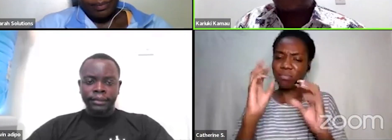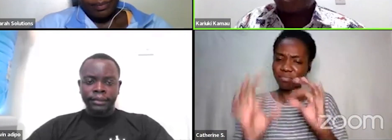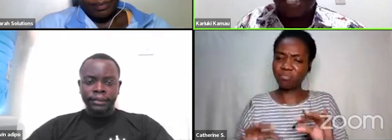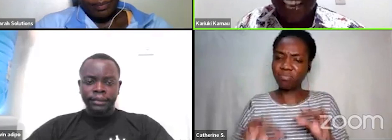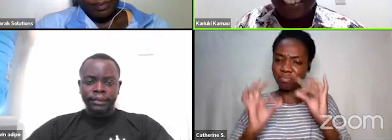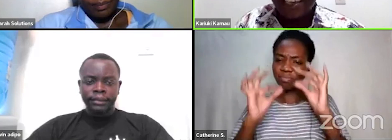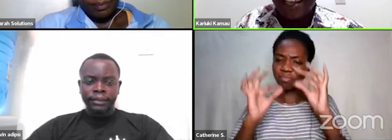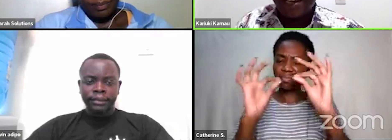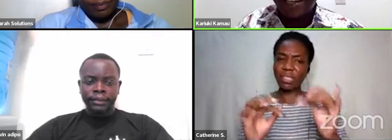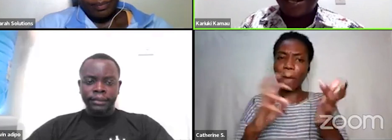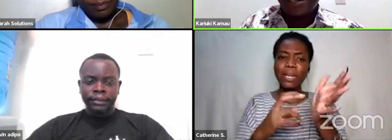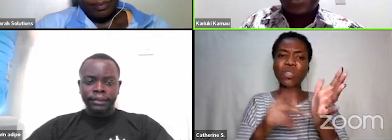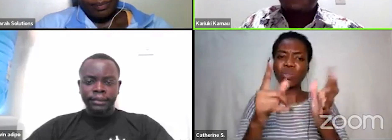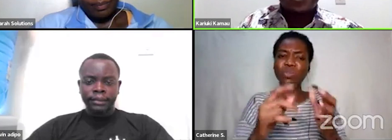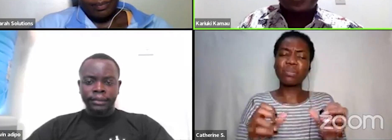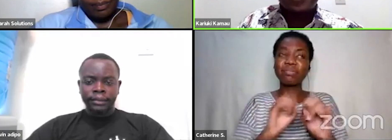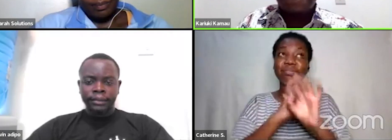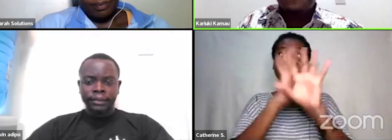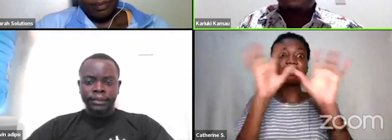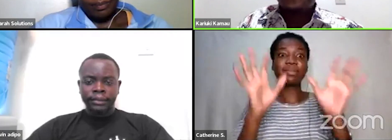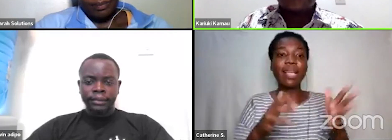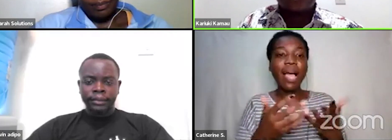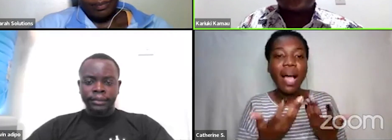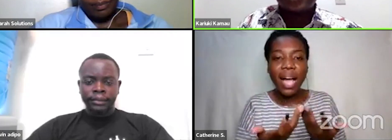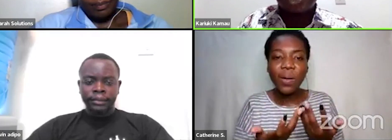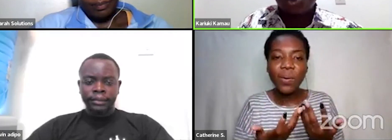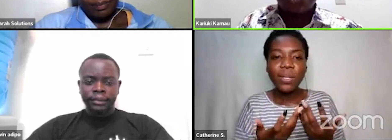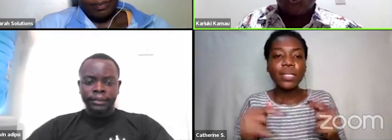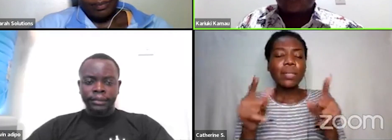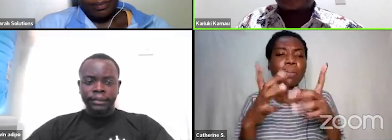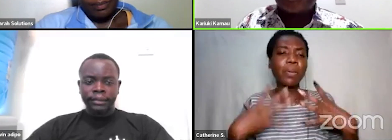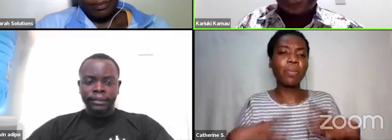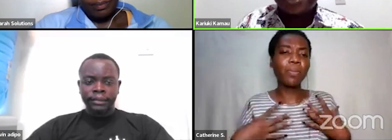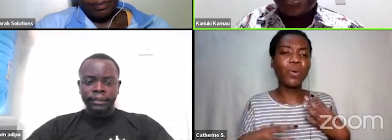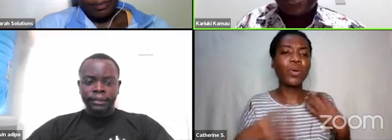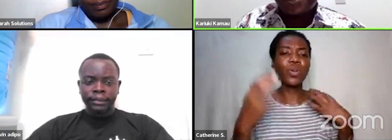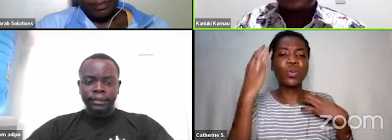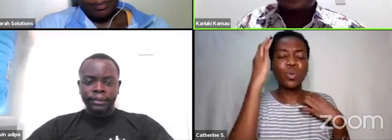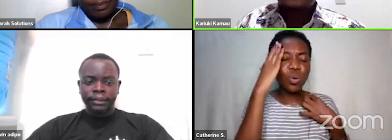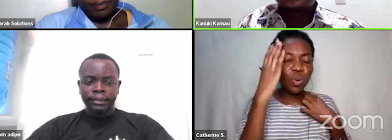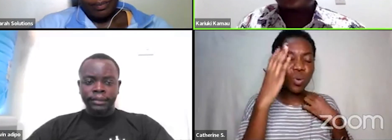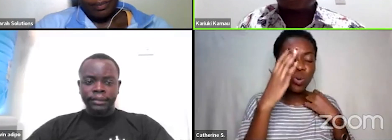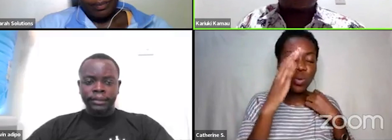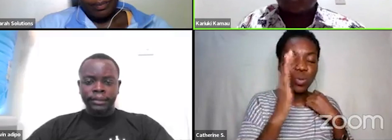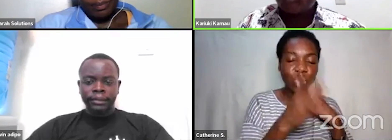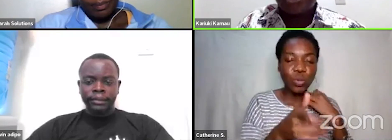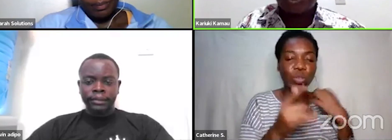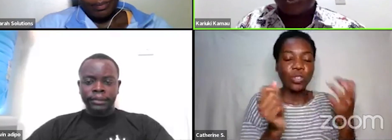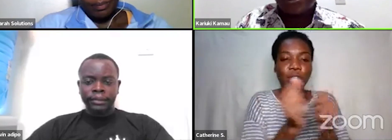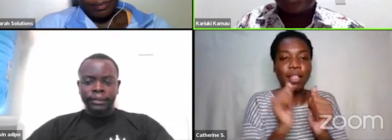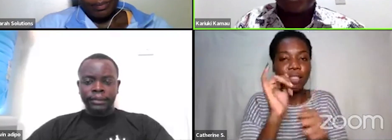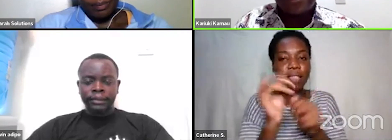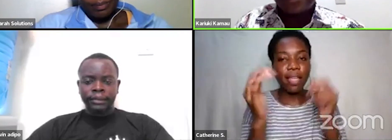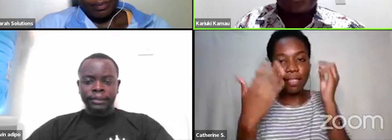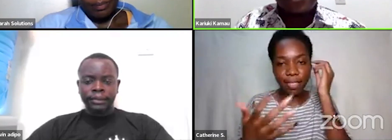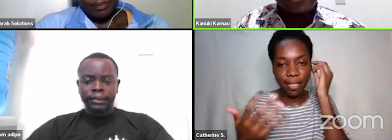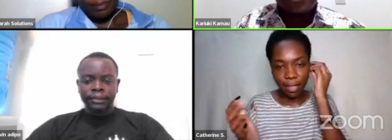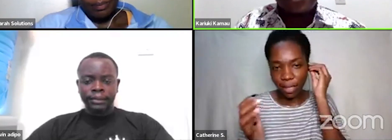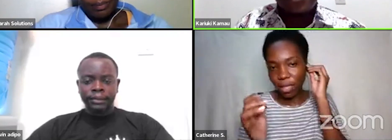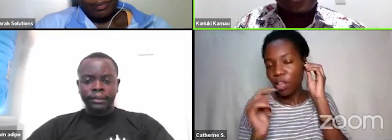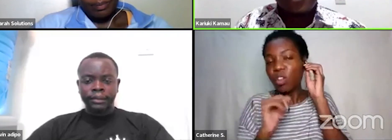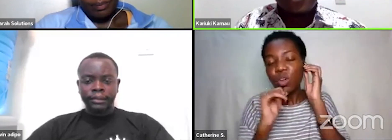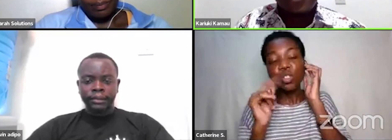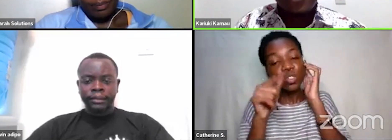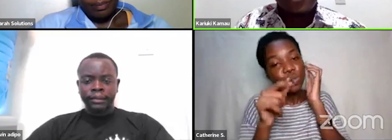somewhere that you shine like a cream that people notices you with that thing, that if it is not you who is doing it, they